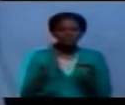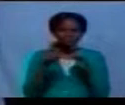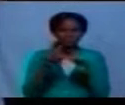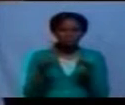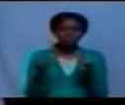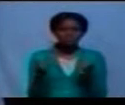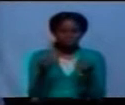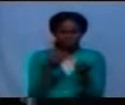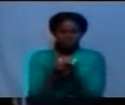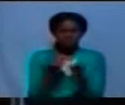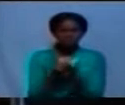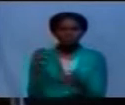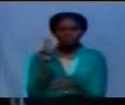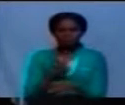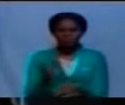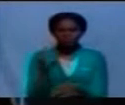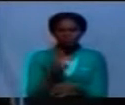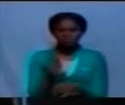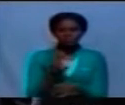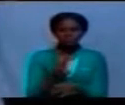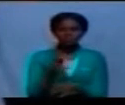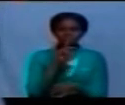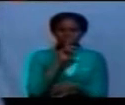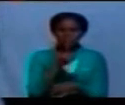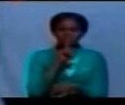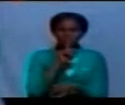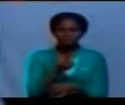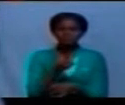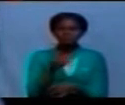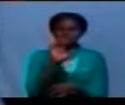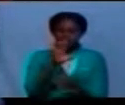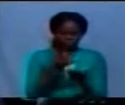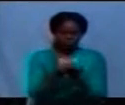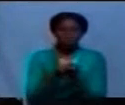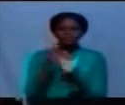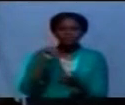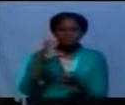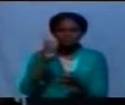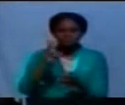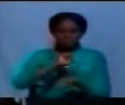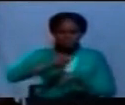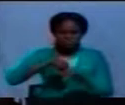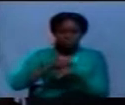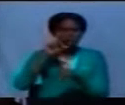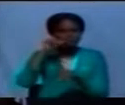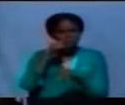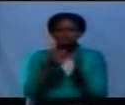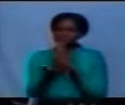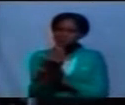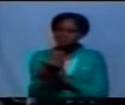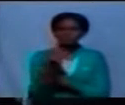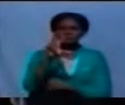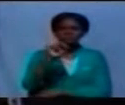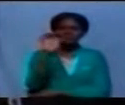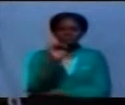tuned to spending, definitely your money comes at 16 hours. By tomorrow morning, you would have spent maybe